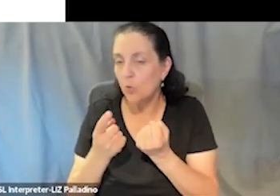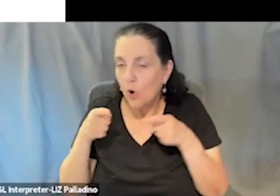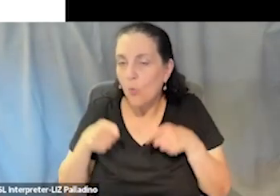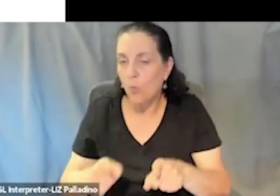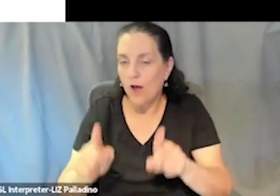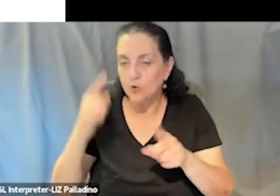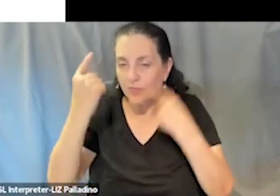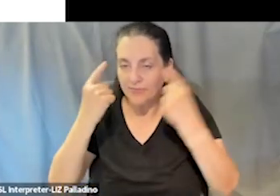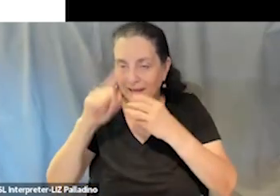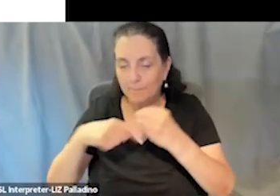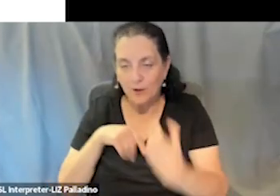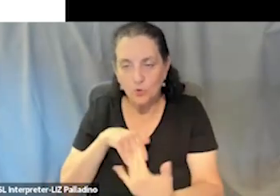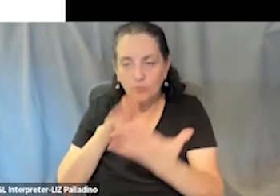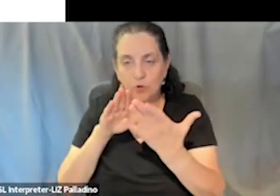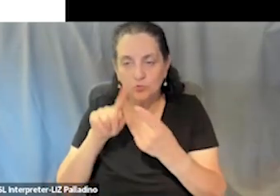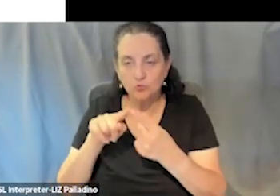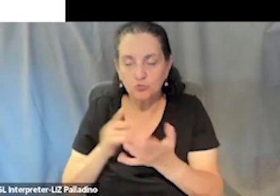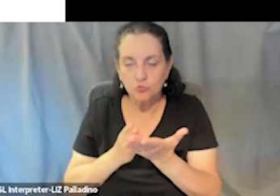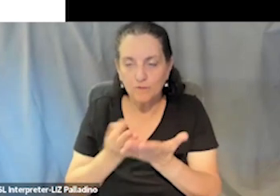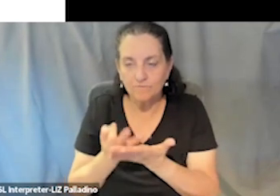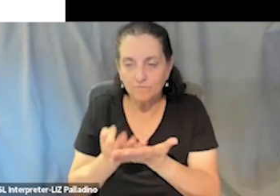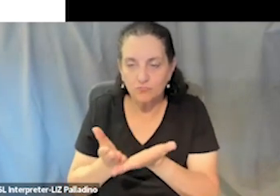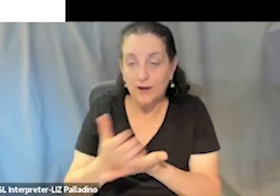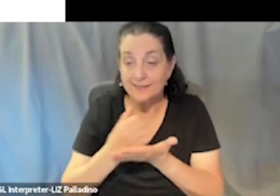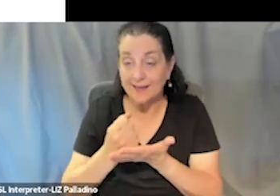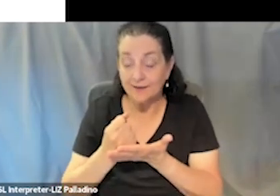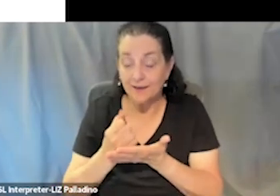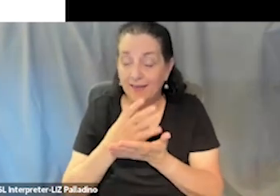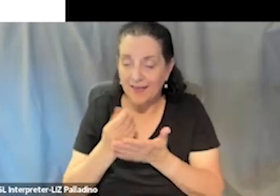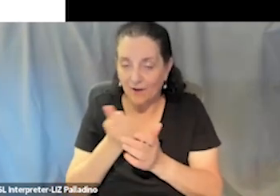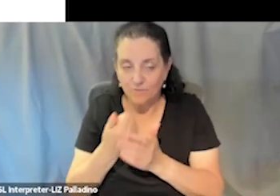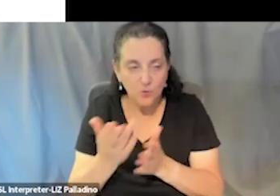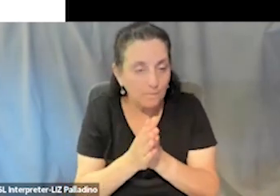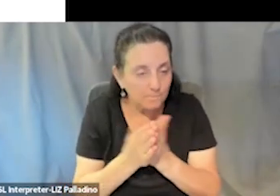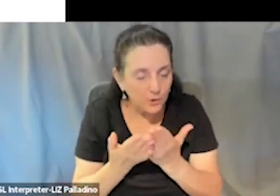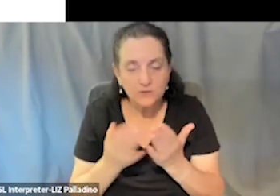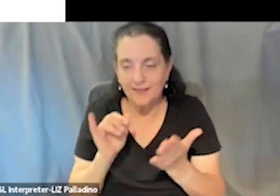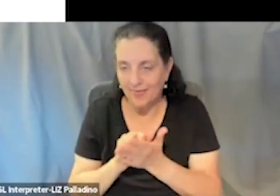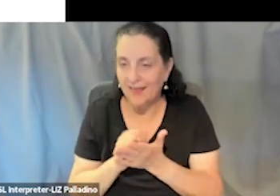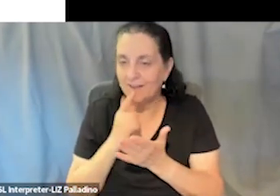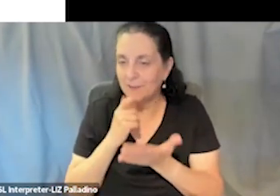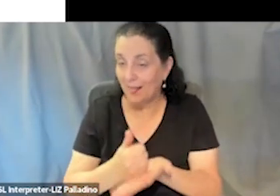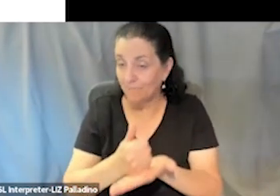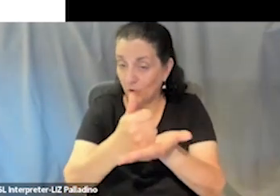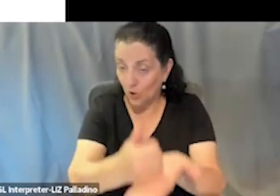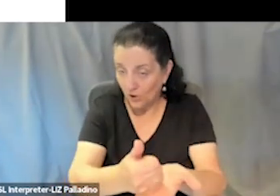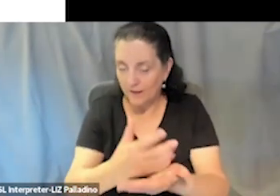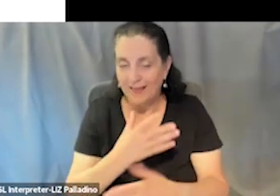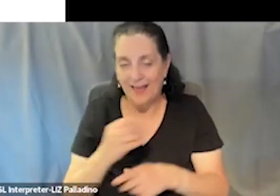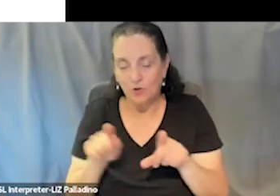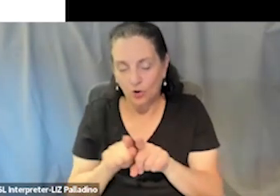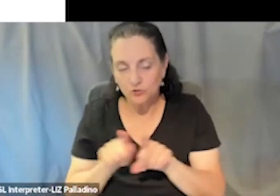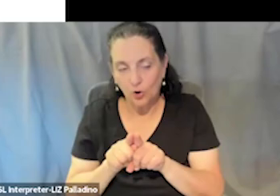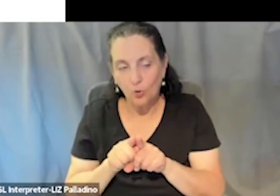fundraising strategies. A couple of books that have been of interest to folks. And of course, there's